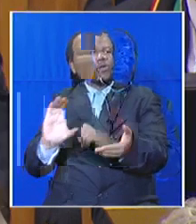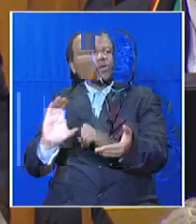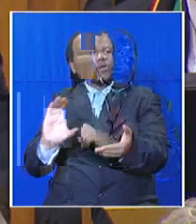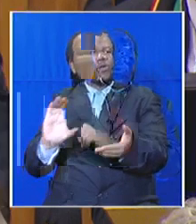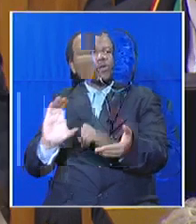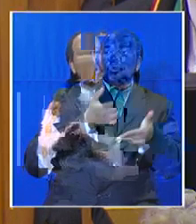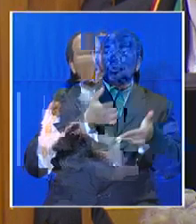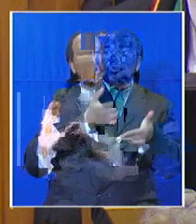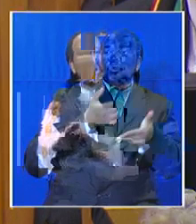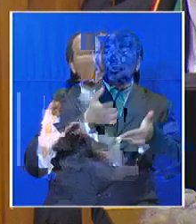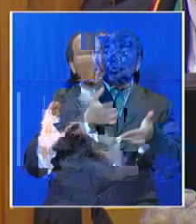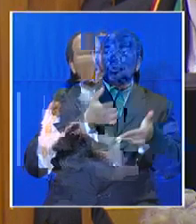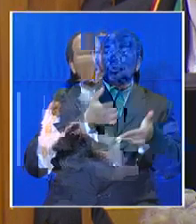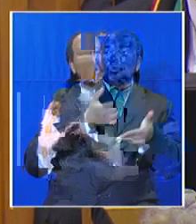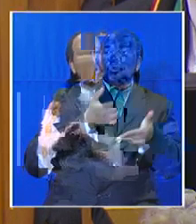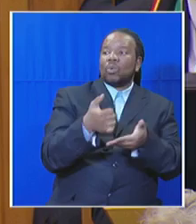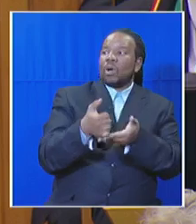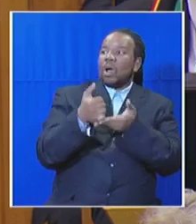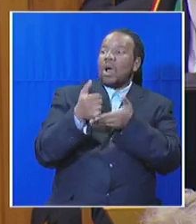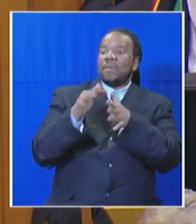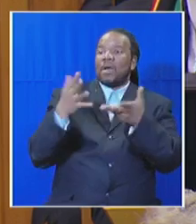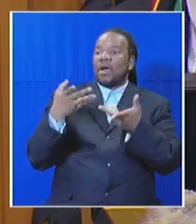on roads in Malawi.